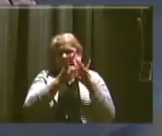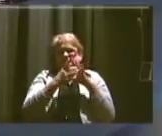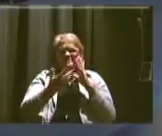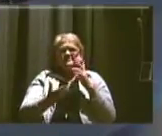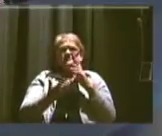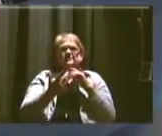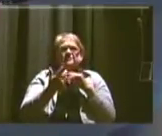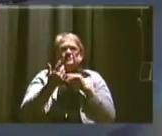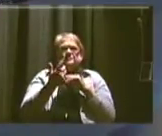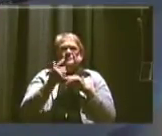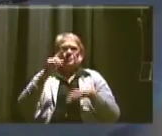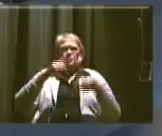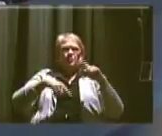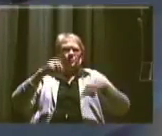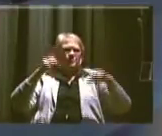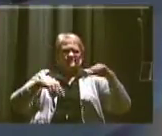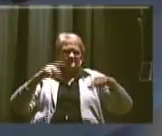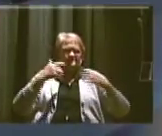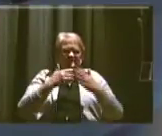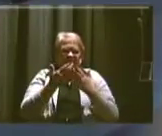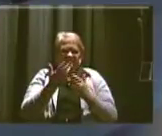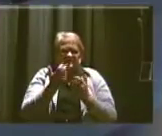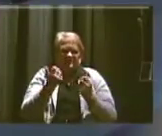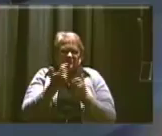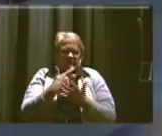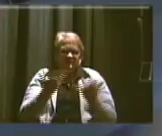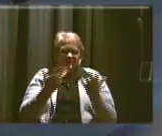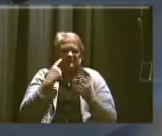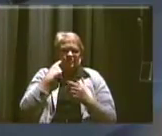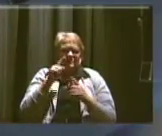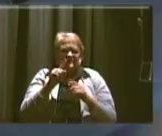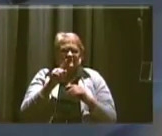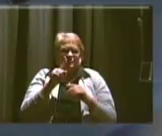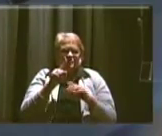network. Any questions?